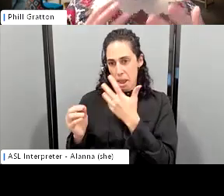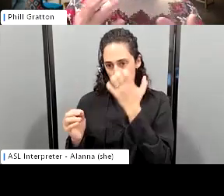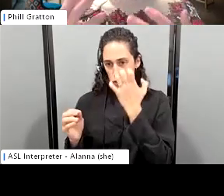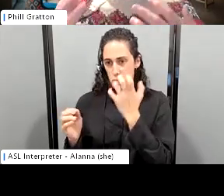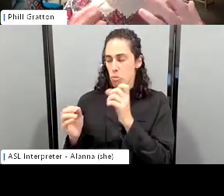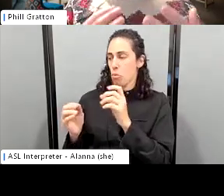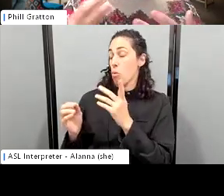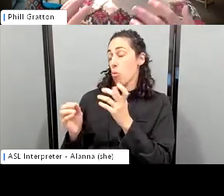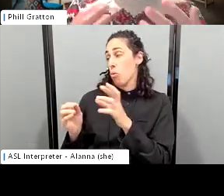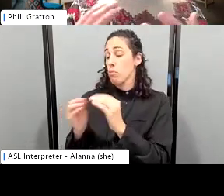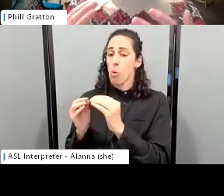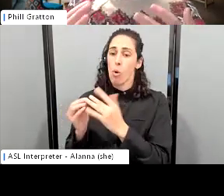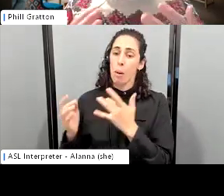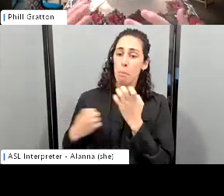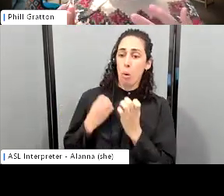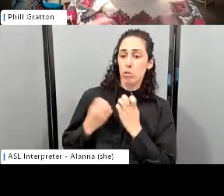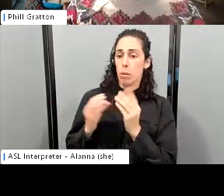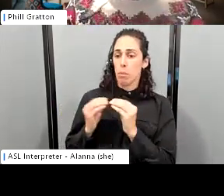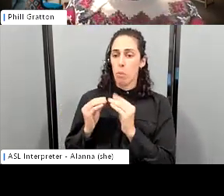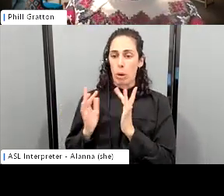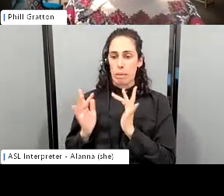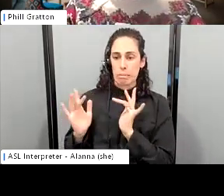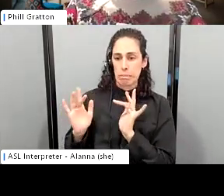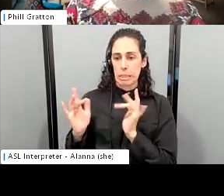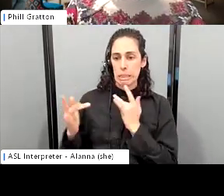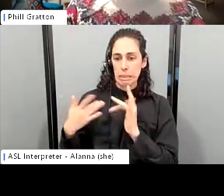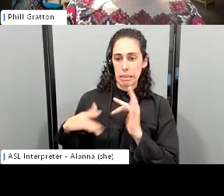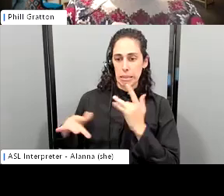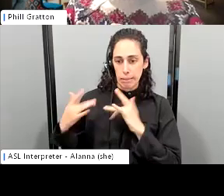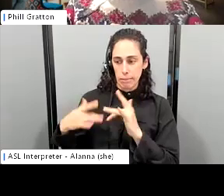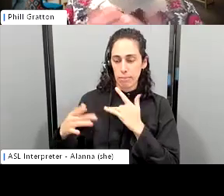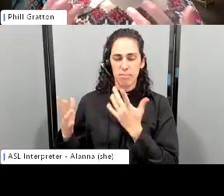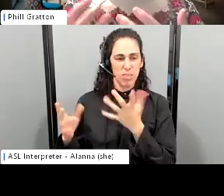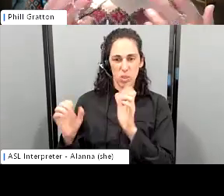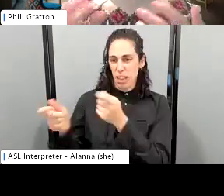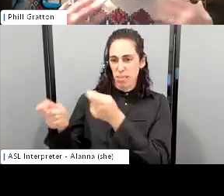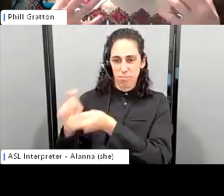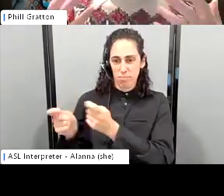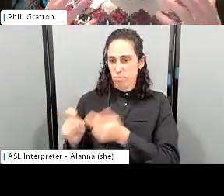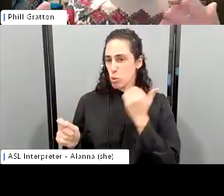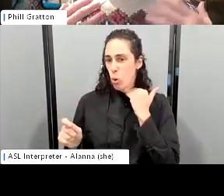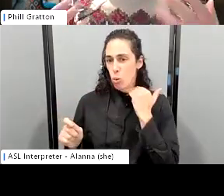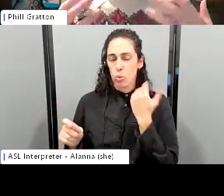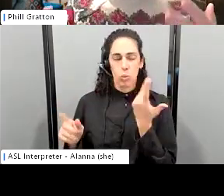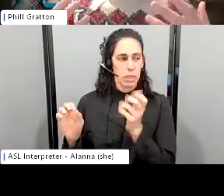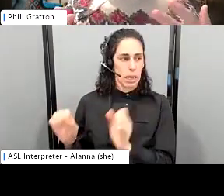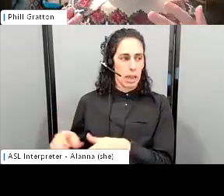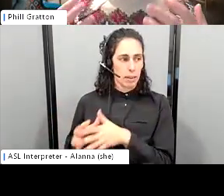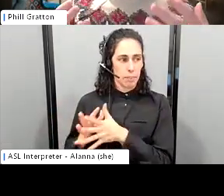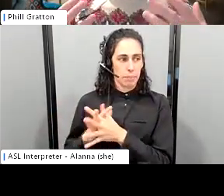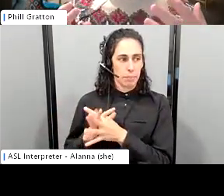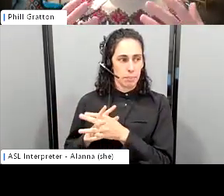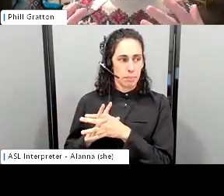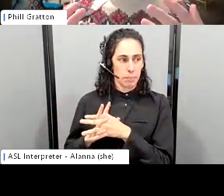more touchy-feely and because you know the person gets their feeling hurt easily. Or maybe because it's a known person who's a known